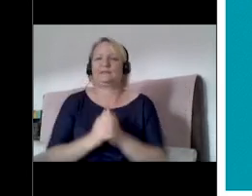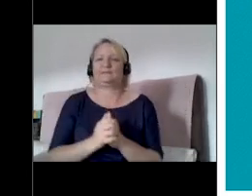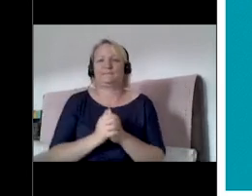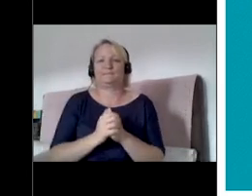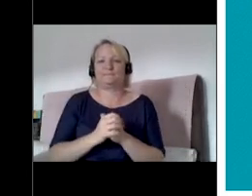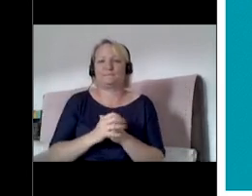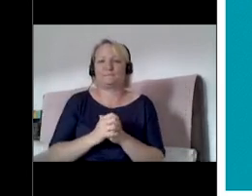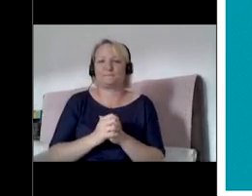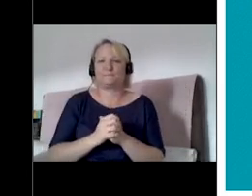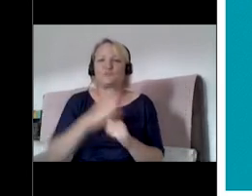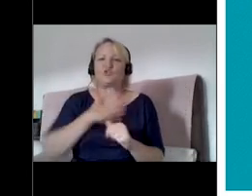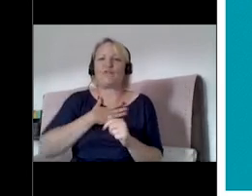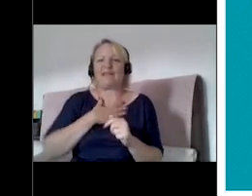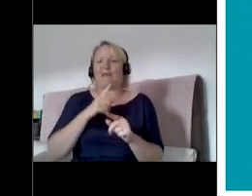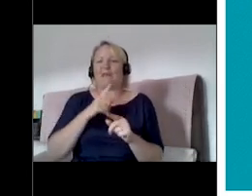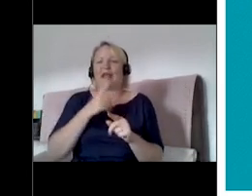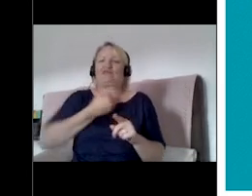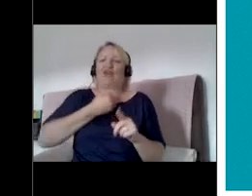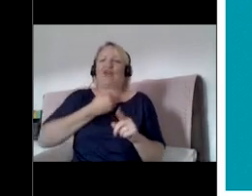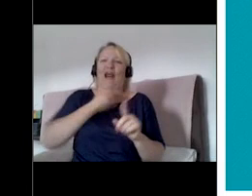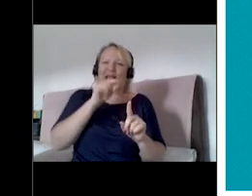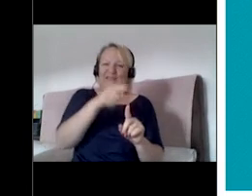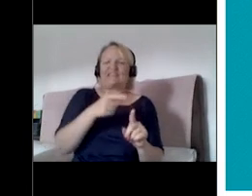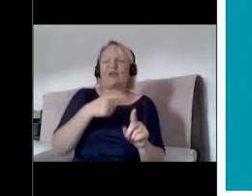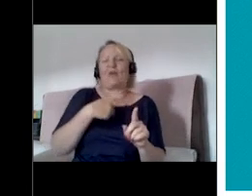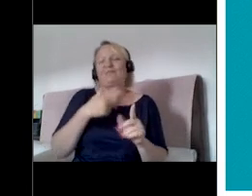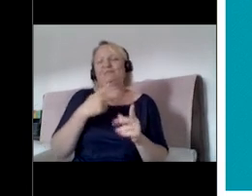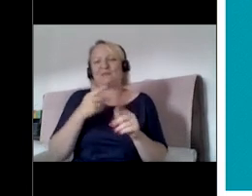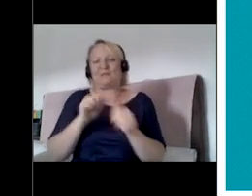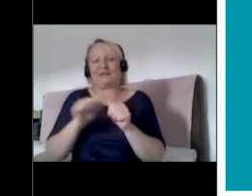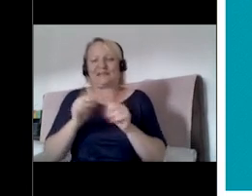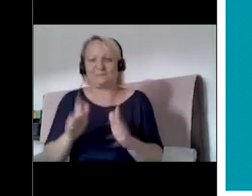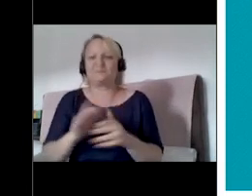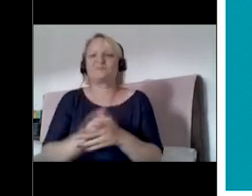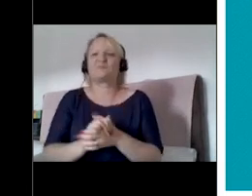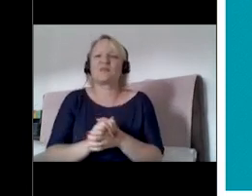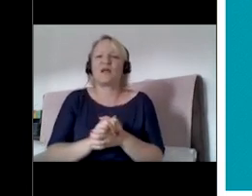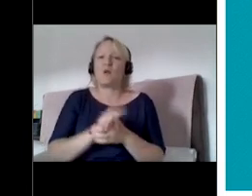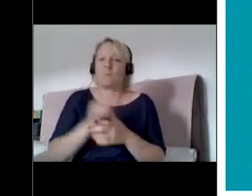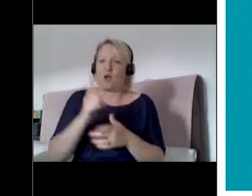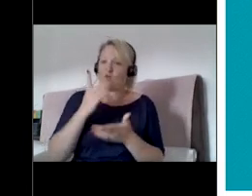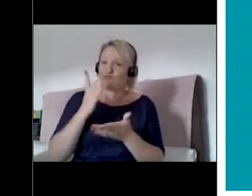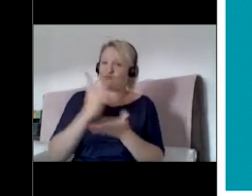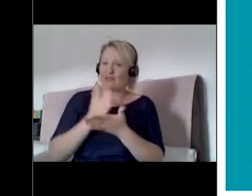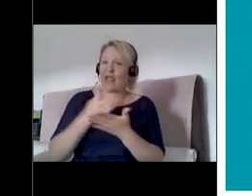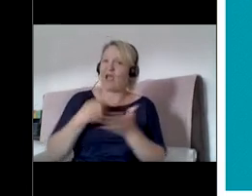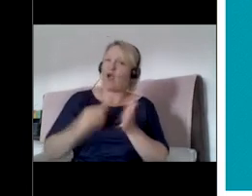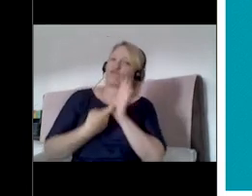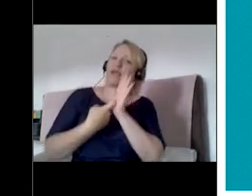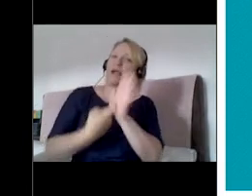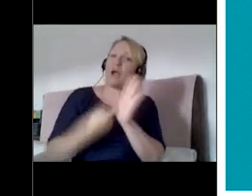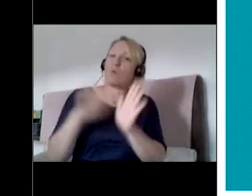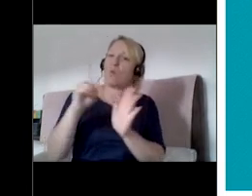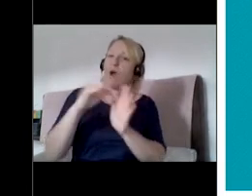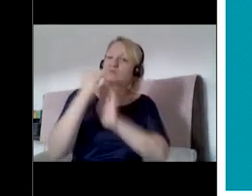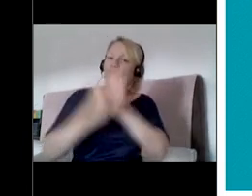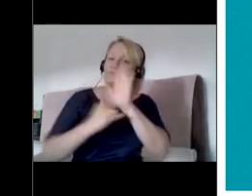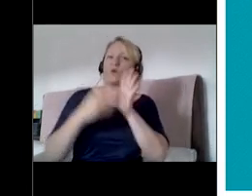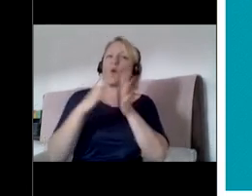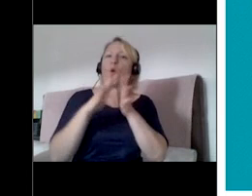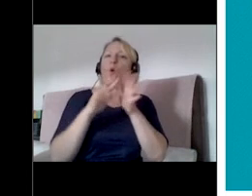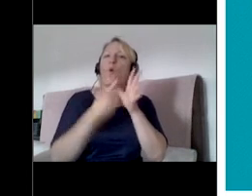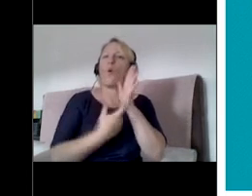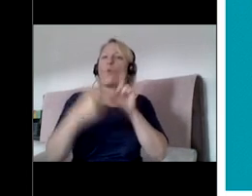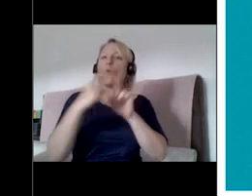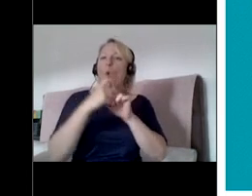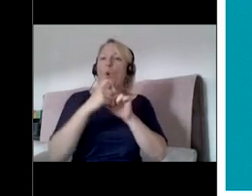for the little glitch there. And if I could recommend one set of documents to you, it would be the ward impact summaries. These documents go into a